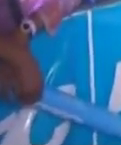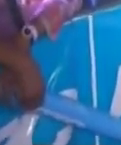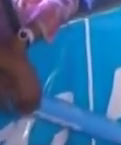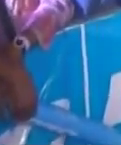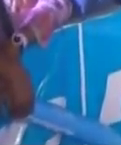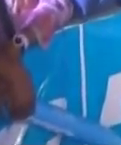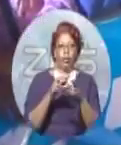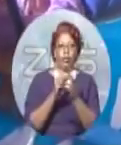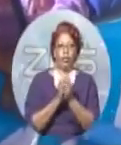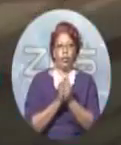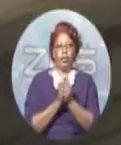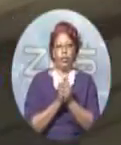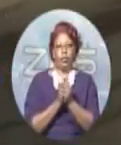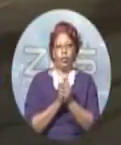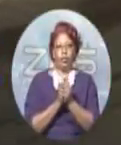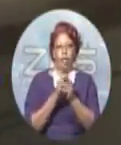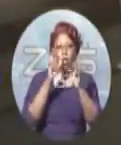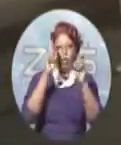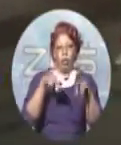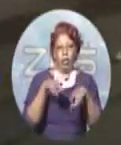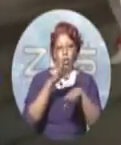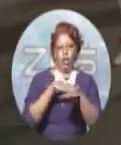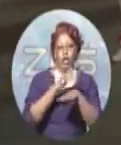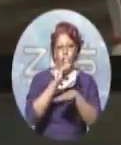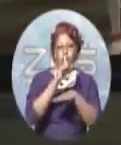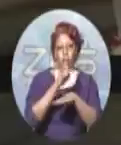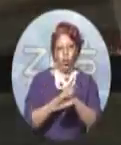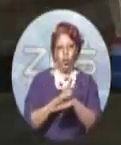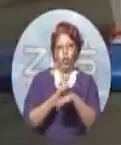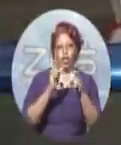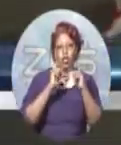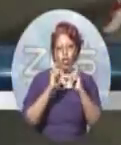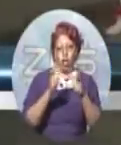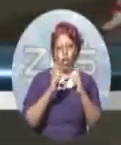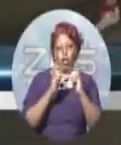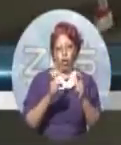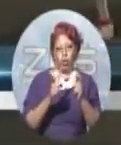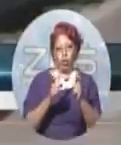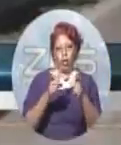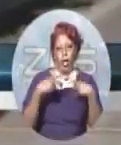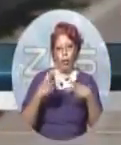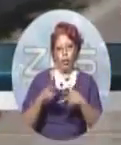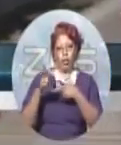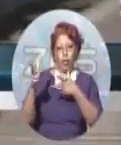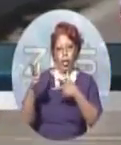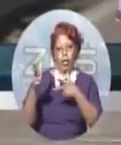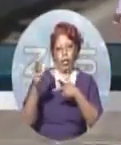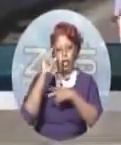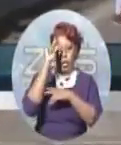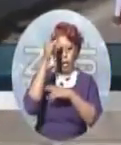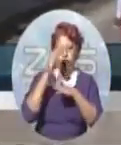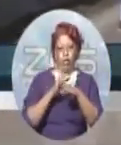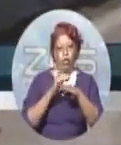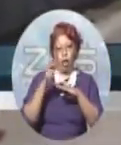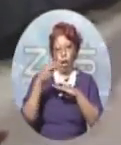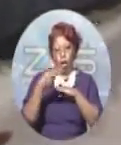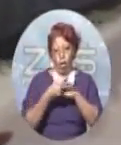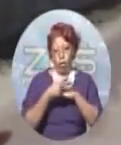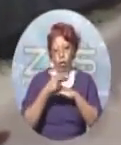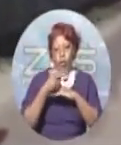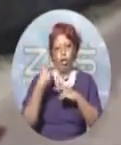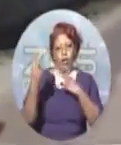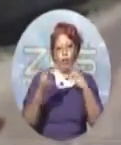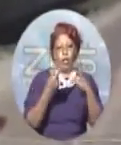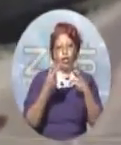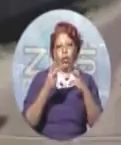Residents on Eleuther caught Junkanoo fever as the island recently hosted its parade in Governor's Harbor. And visitors were equally